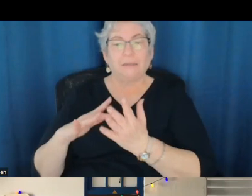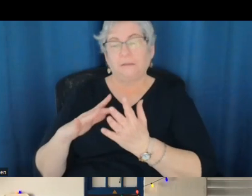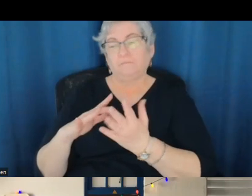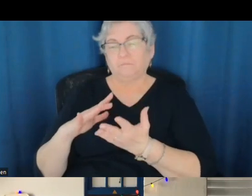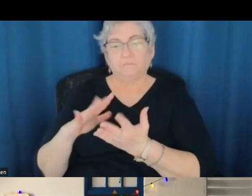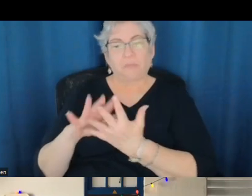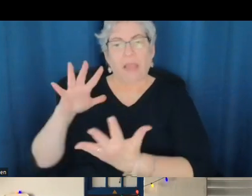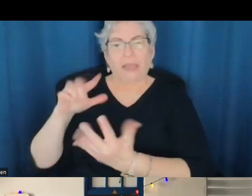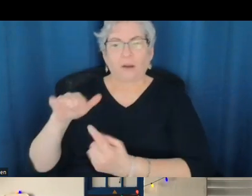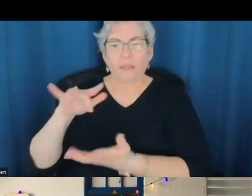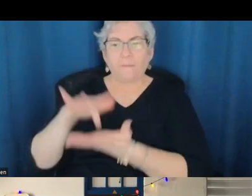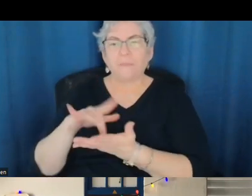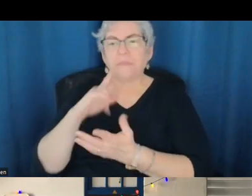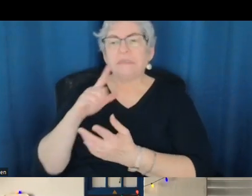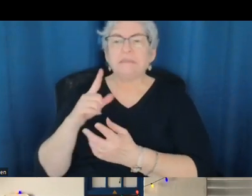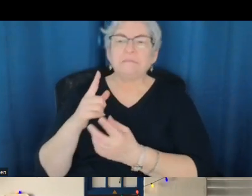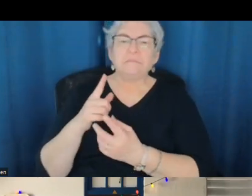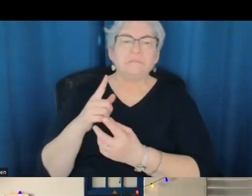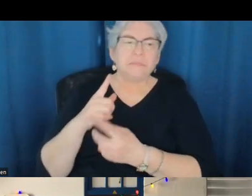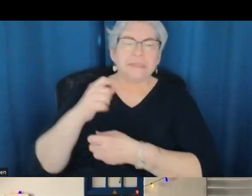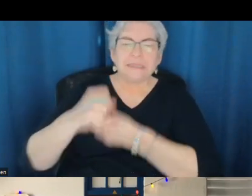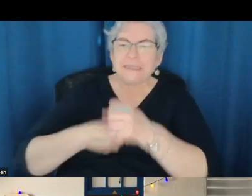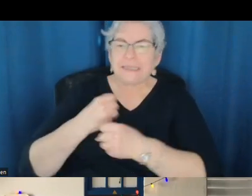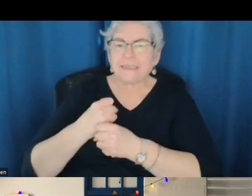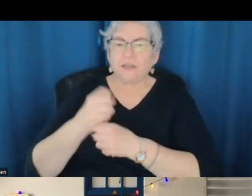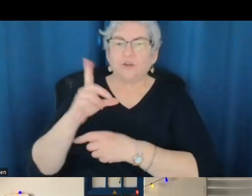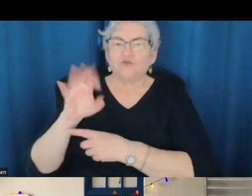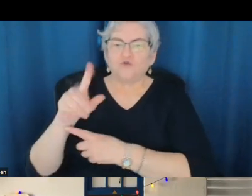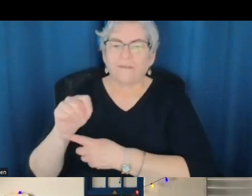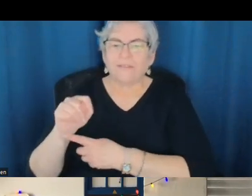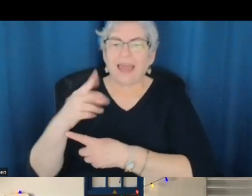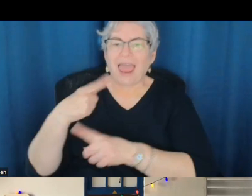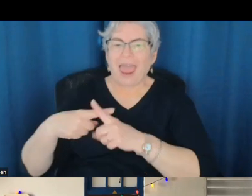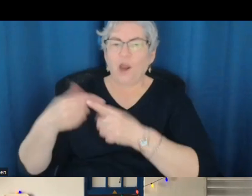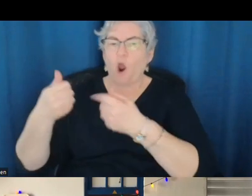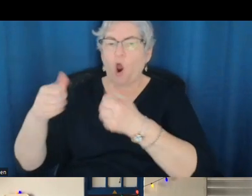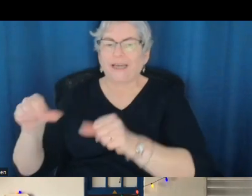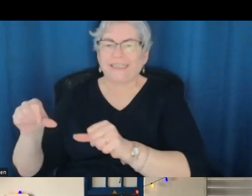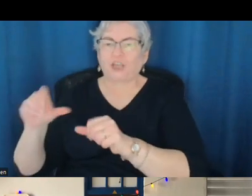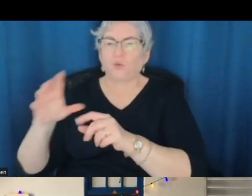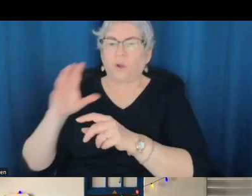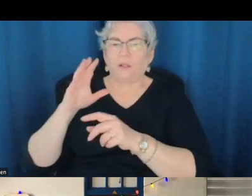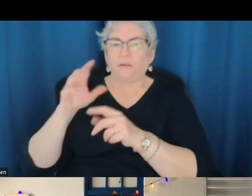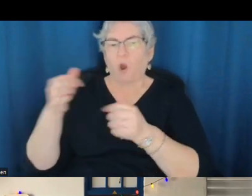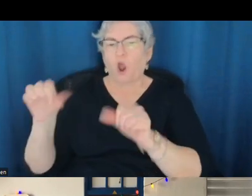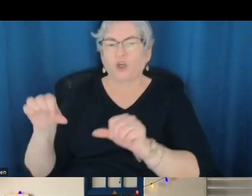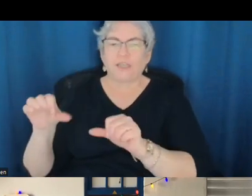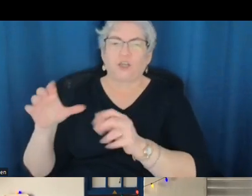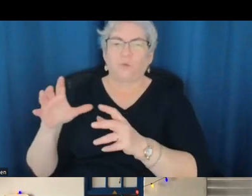Within the mid layer, are seasonal drifts, architectural plants, and intermixed species or matrix plants.